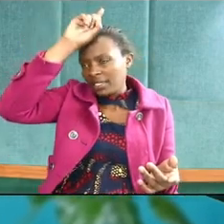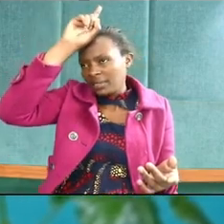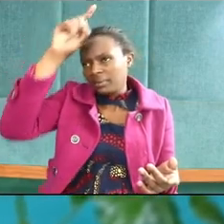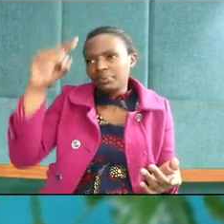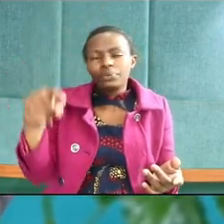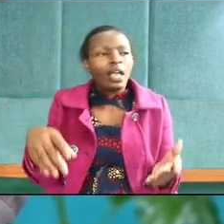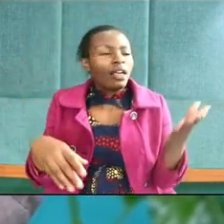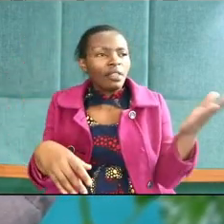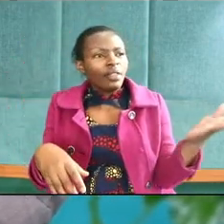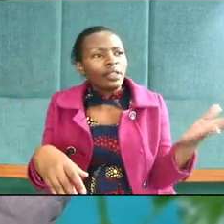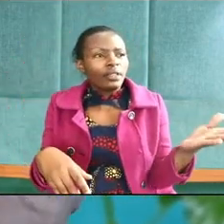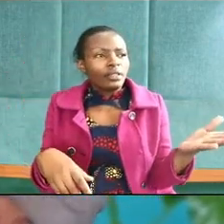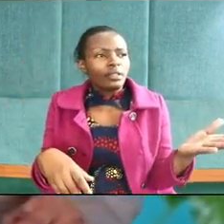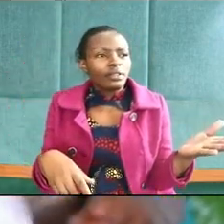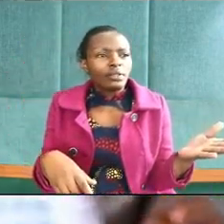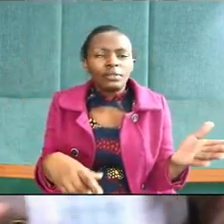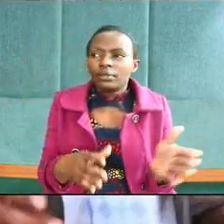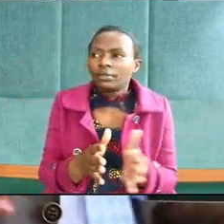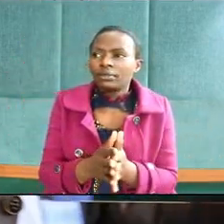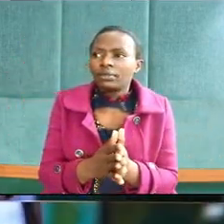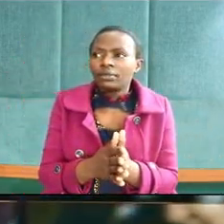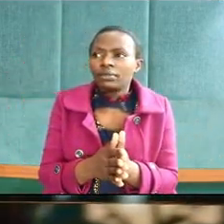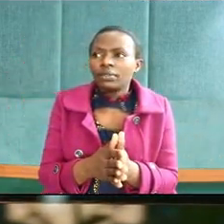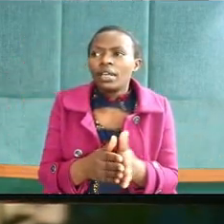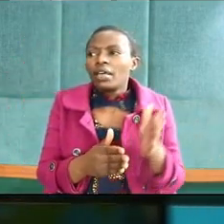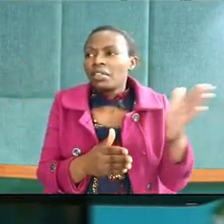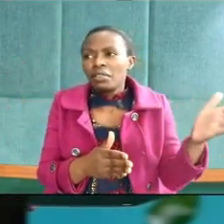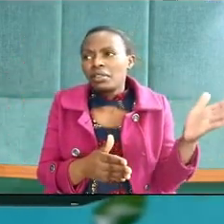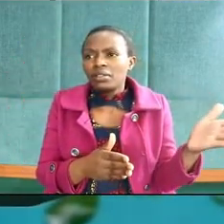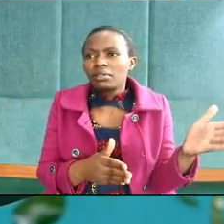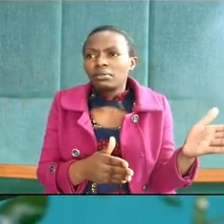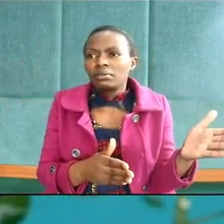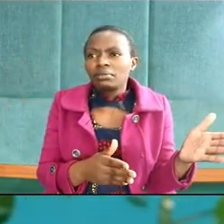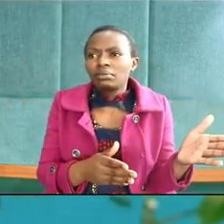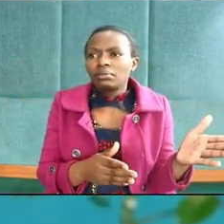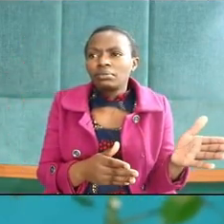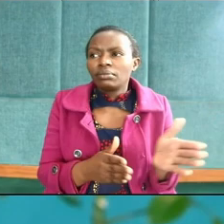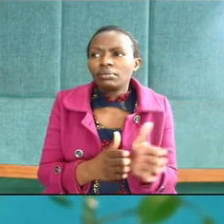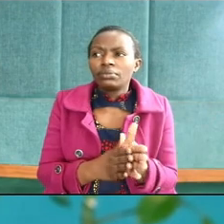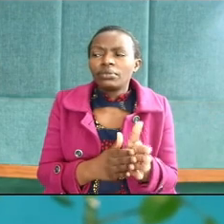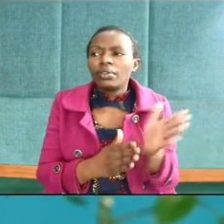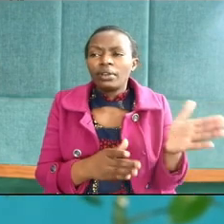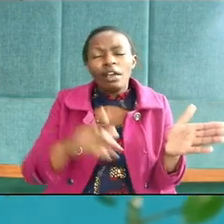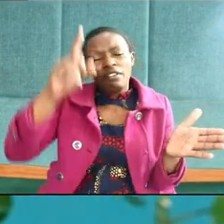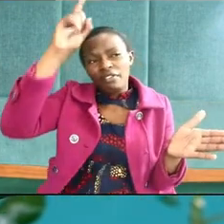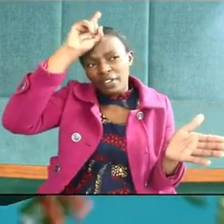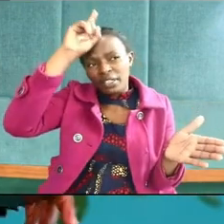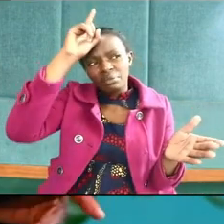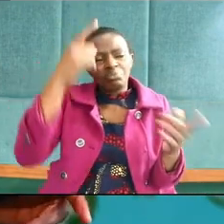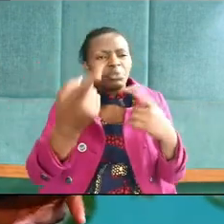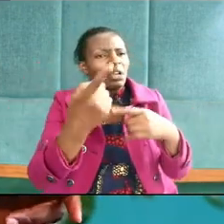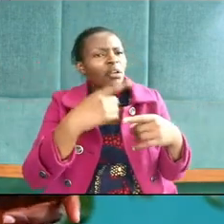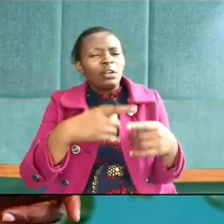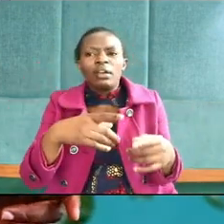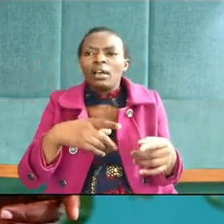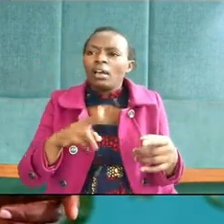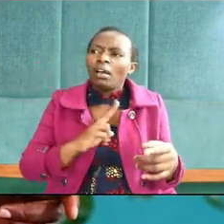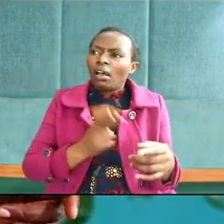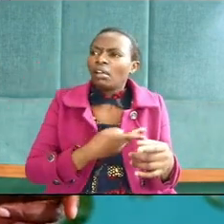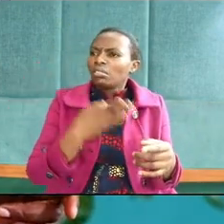The witch doctor? Muganga. There is a muganga at my village. Let's go and approach